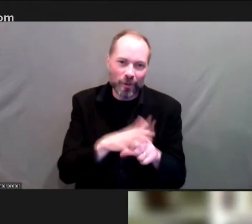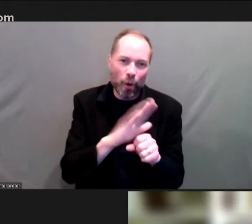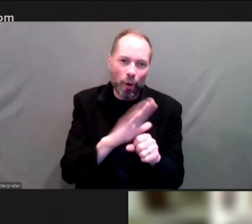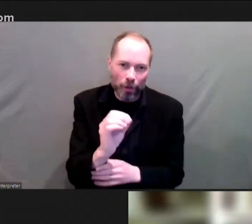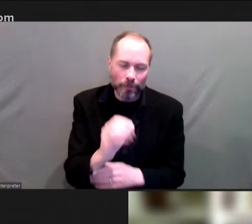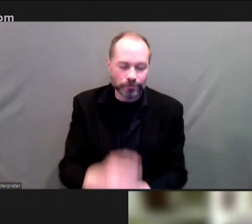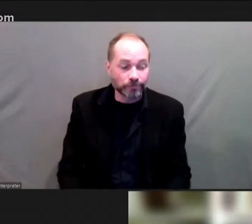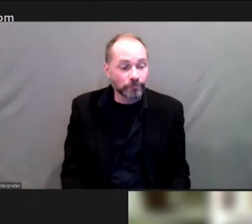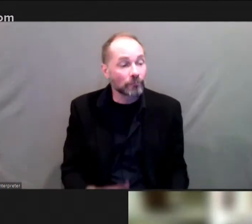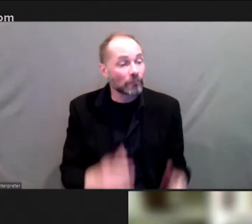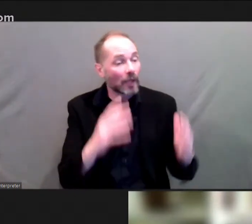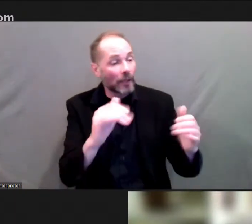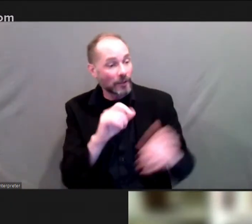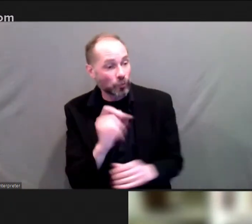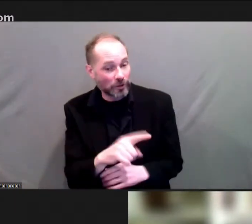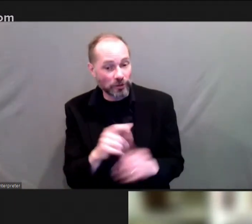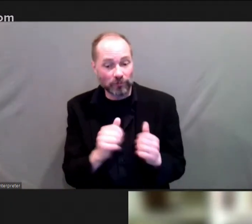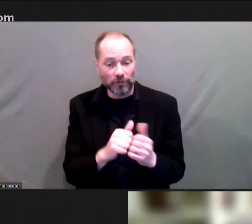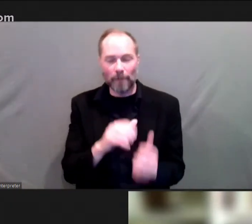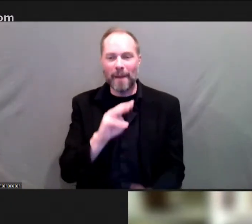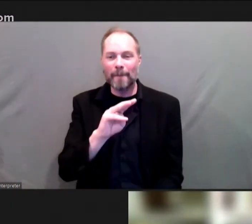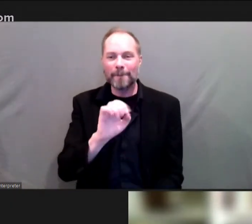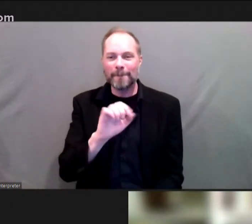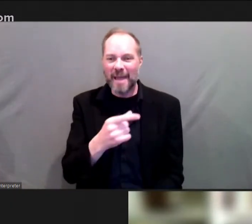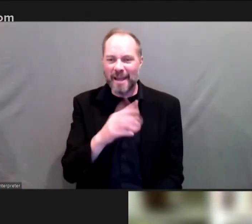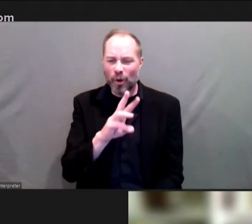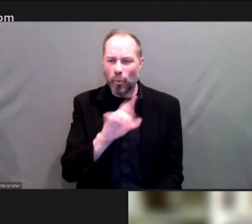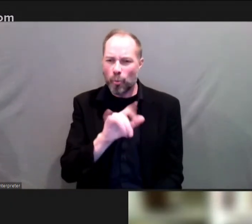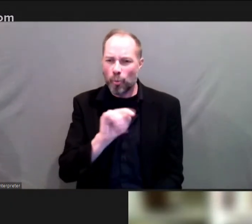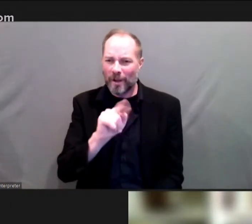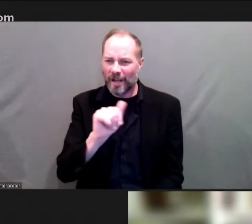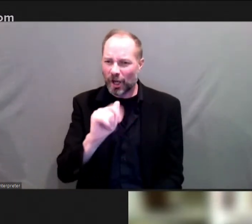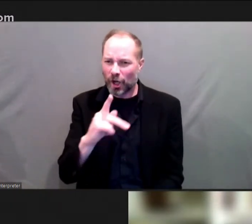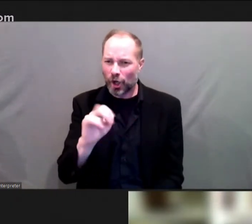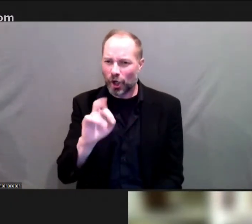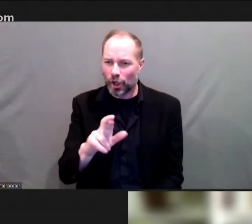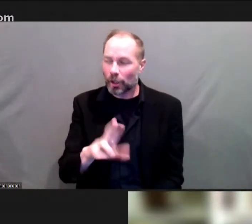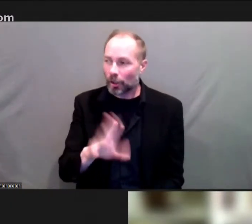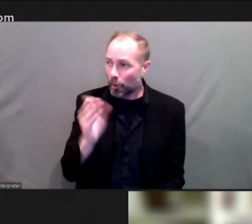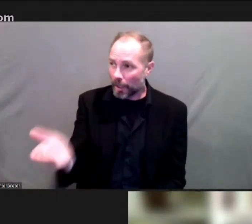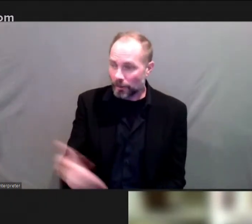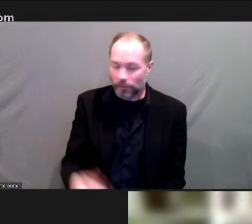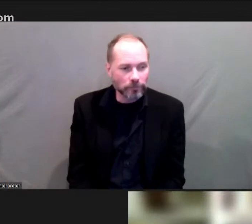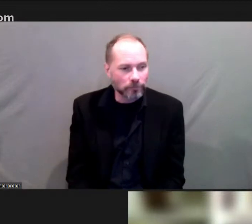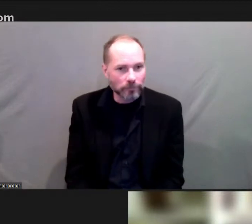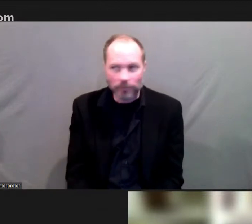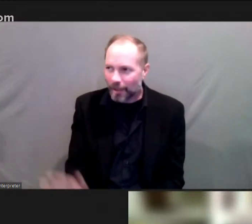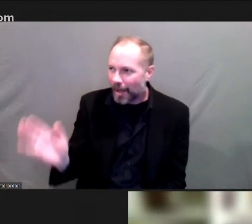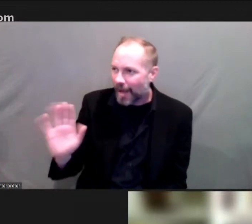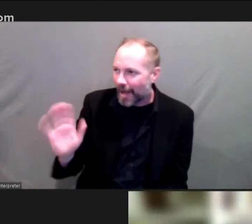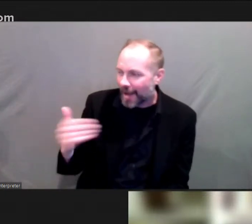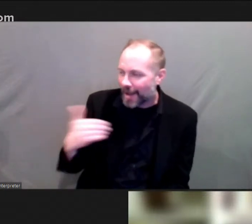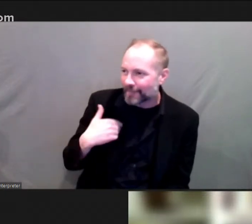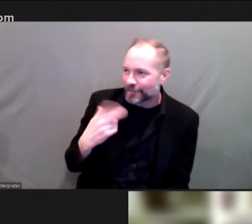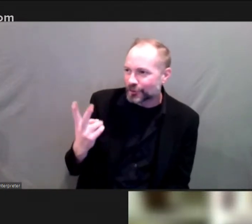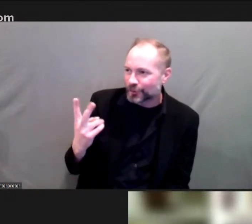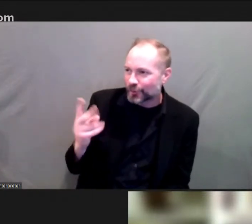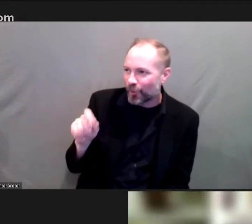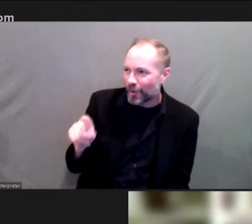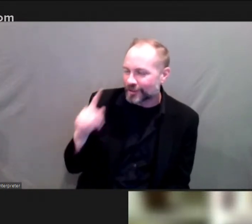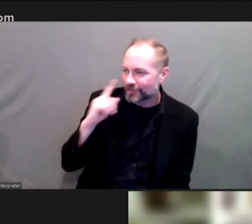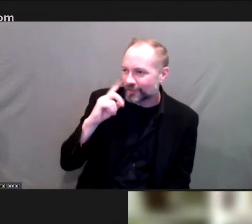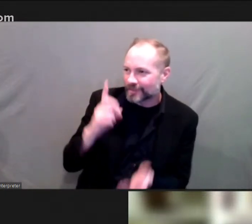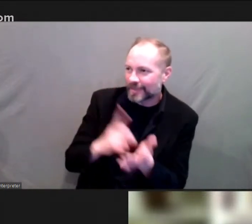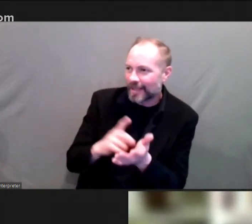Our next question is from Meg Wingeter. Go ahead, Meg. Hello. I have two questions for Dr. France.